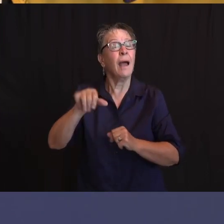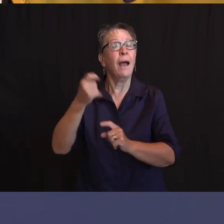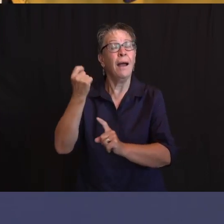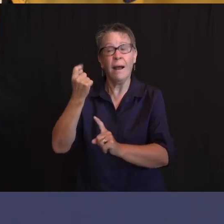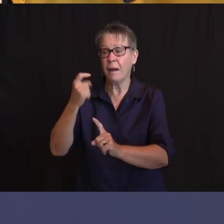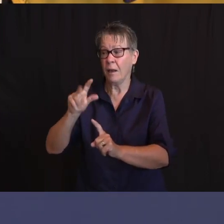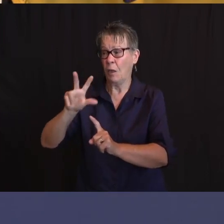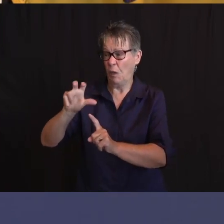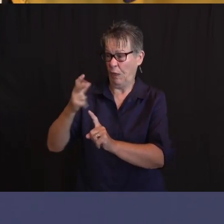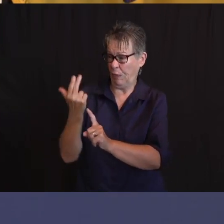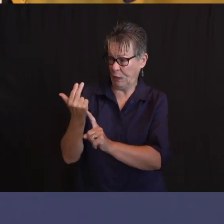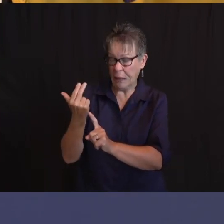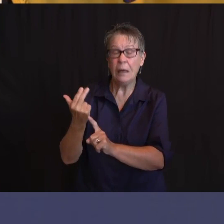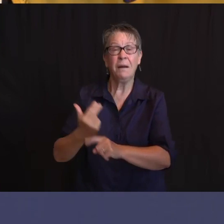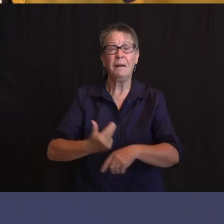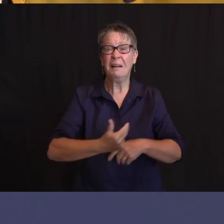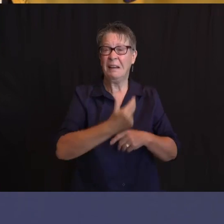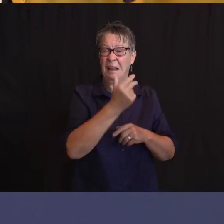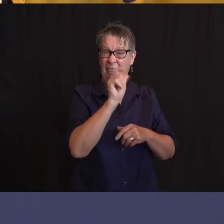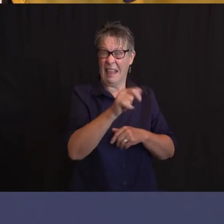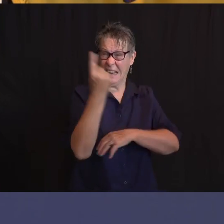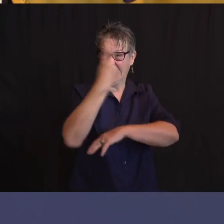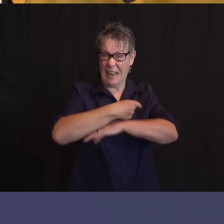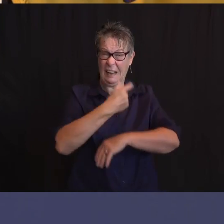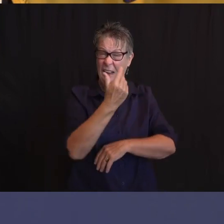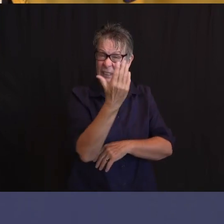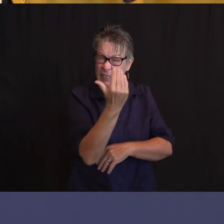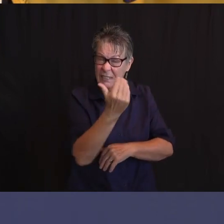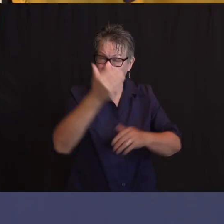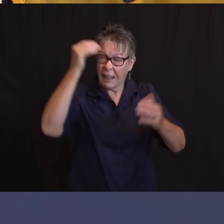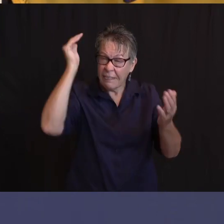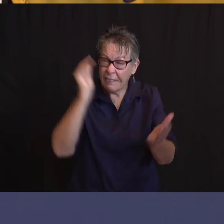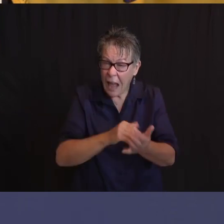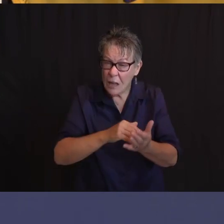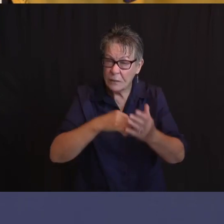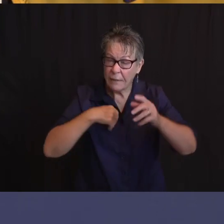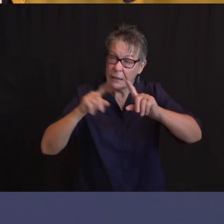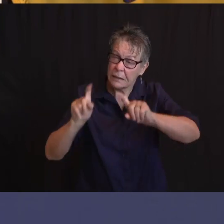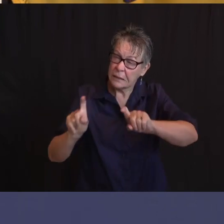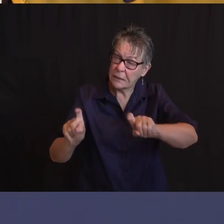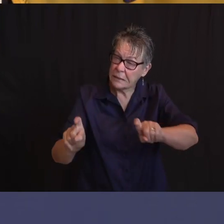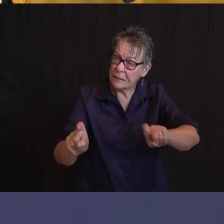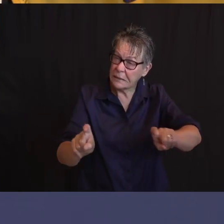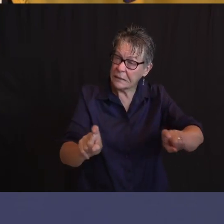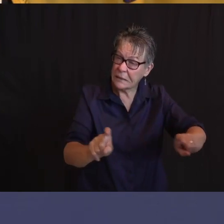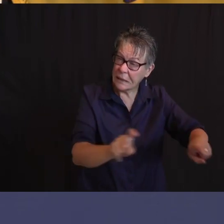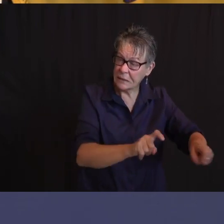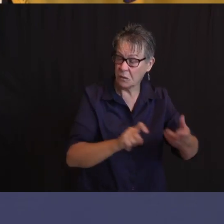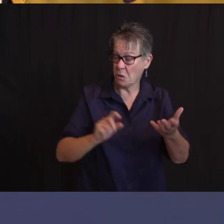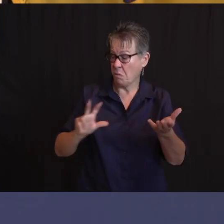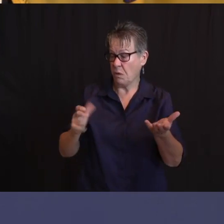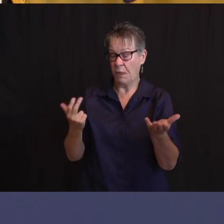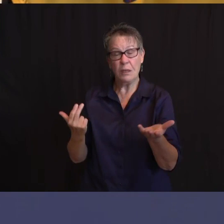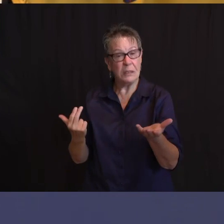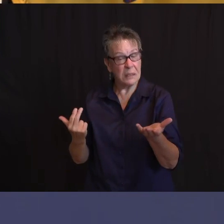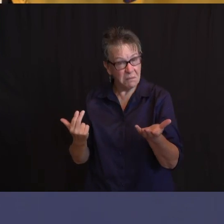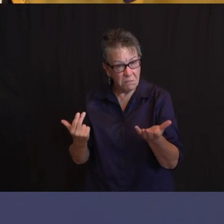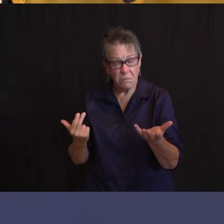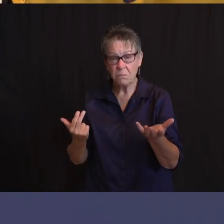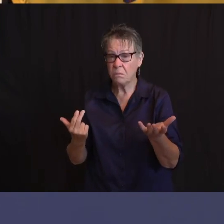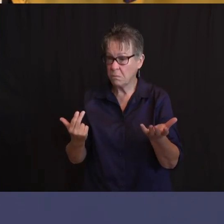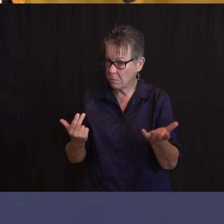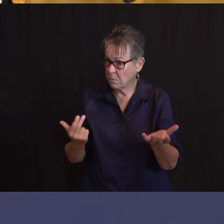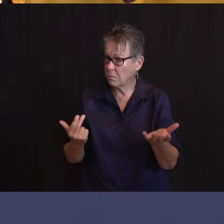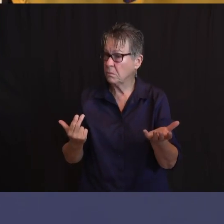about that. We want more than that, all right? And we've got the ability to do a lot more than that. So we had a few days last week where we were at 25 to 30,000 and a couple